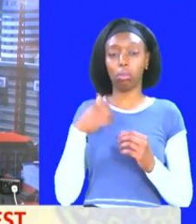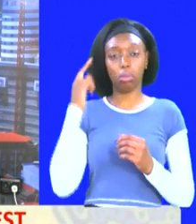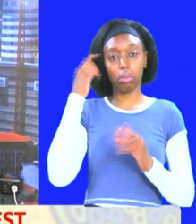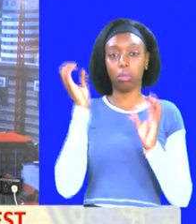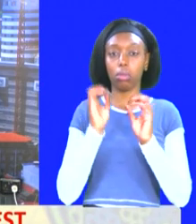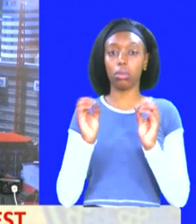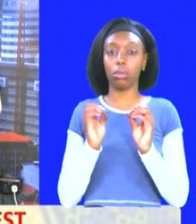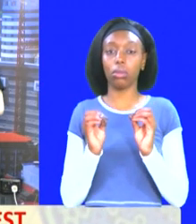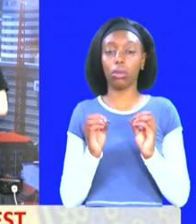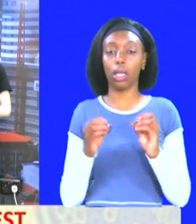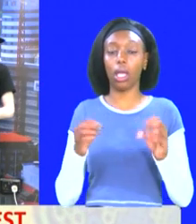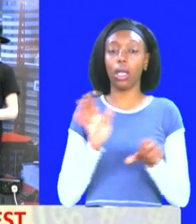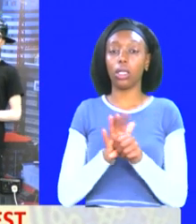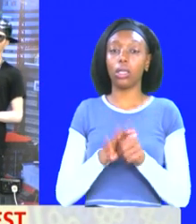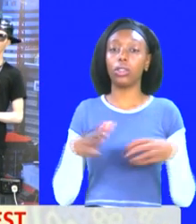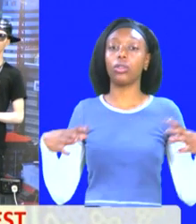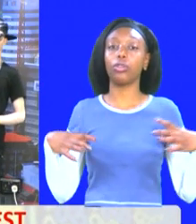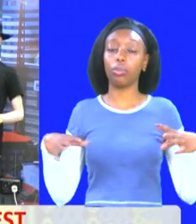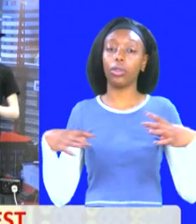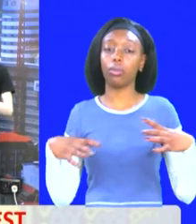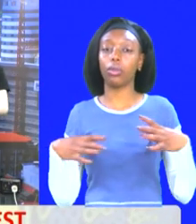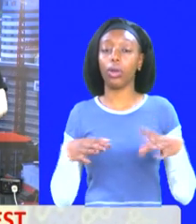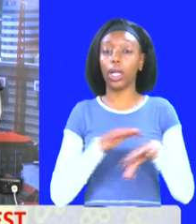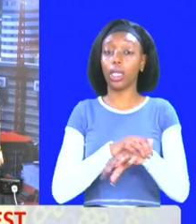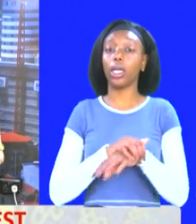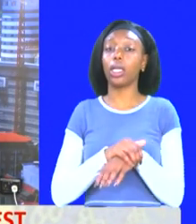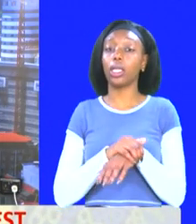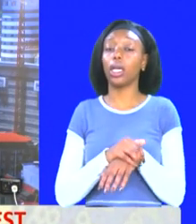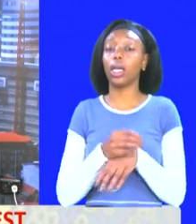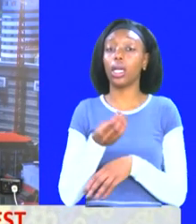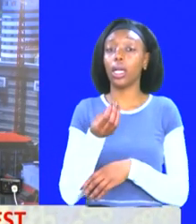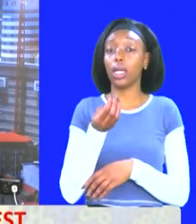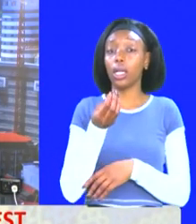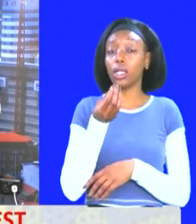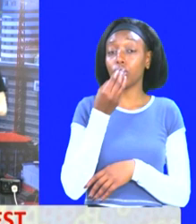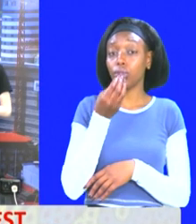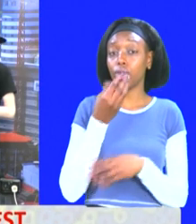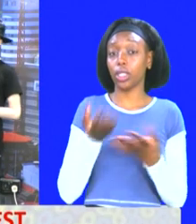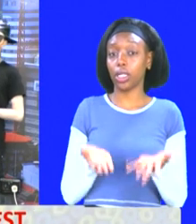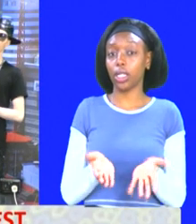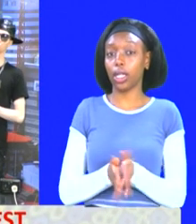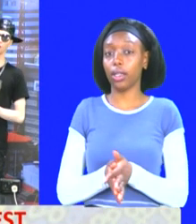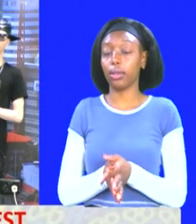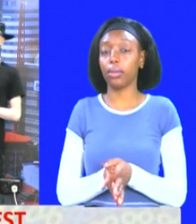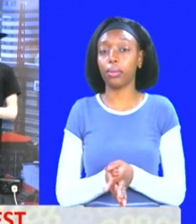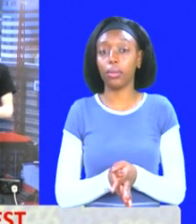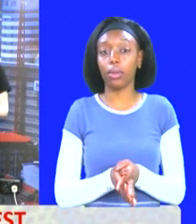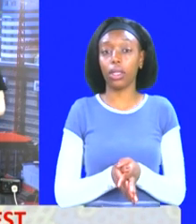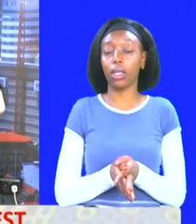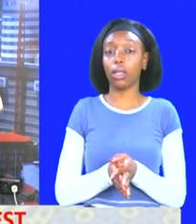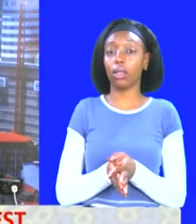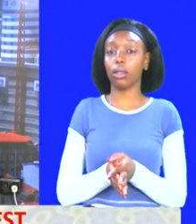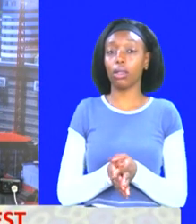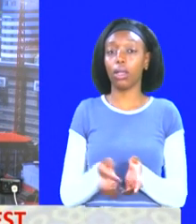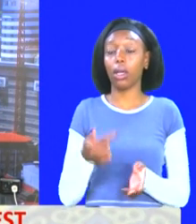pale. Ukiangalia the likes of kina Ziad na now the au wengine. Like kuna watu wana live na TikTok kama